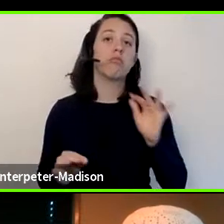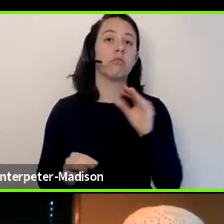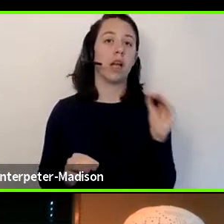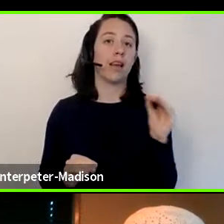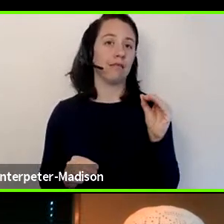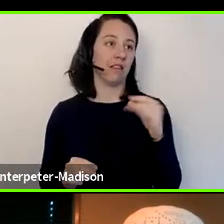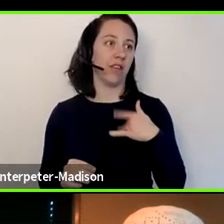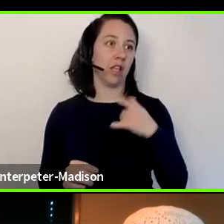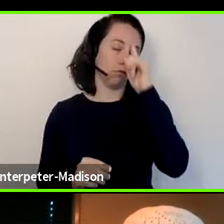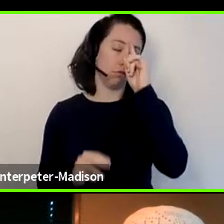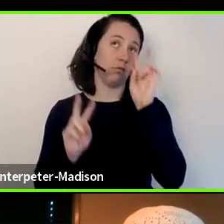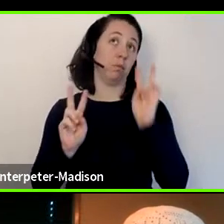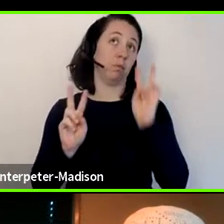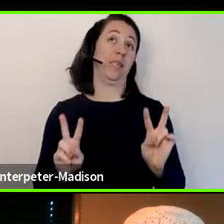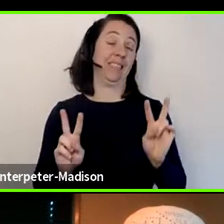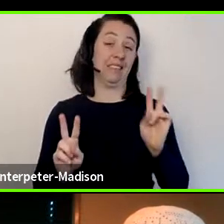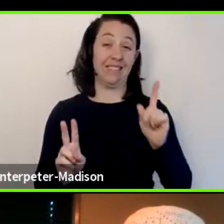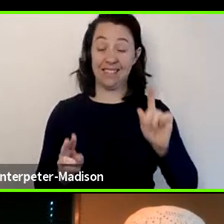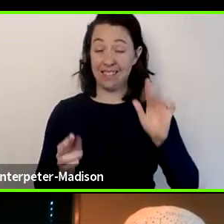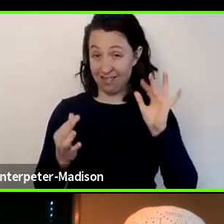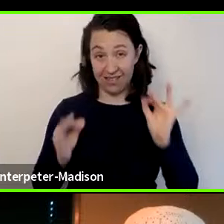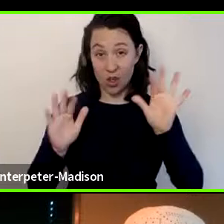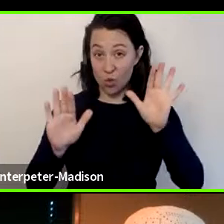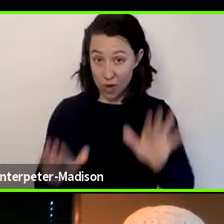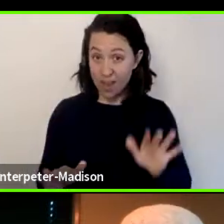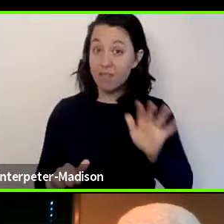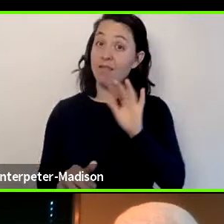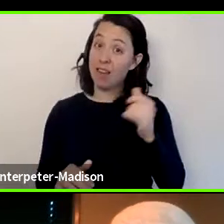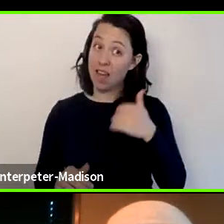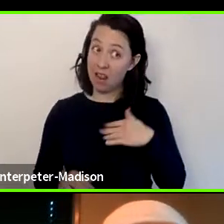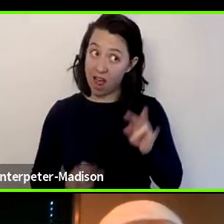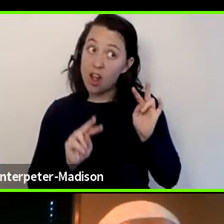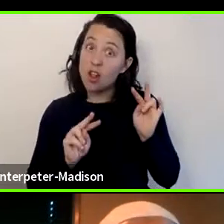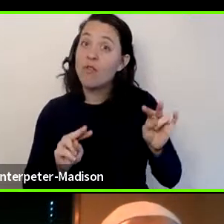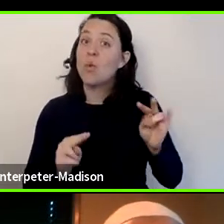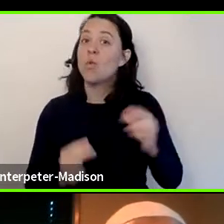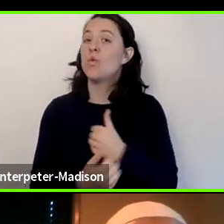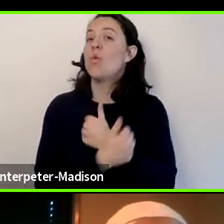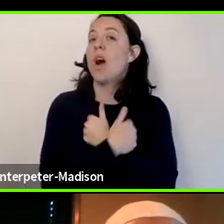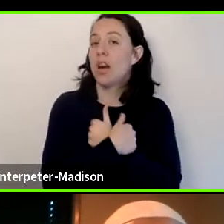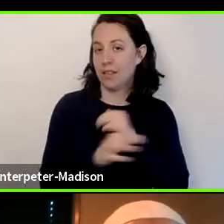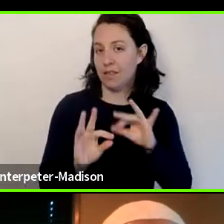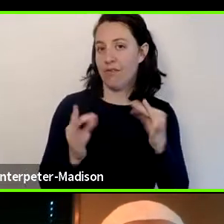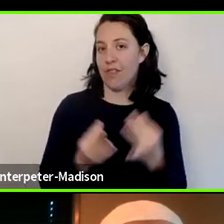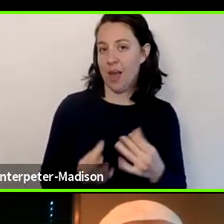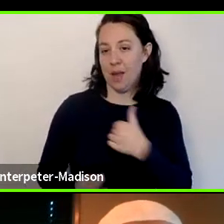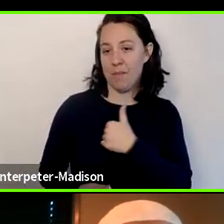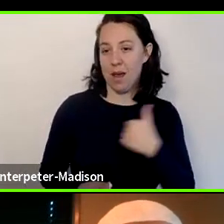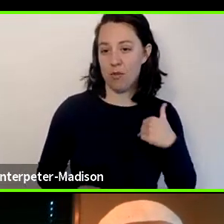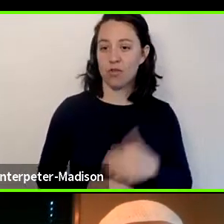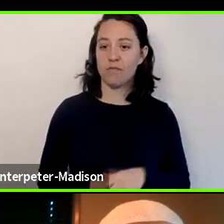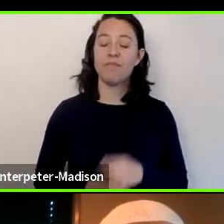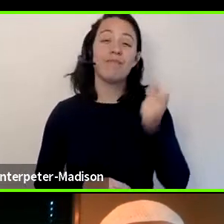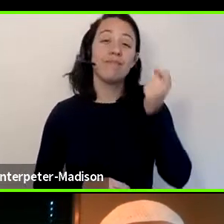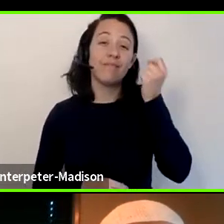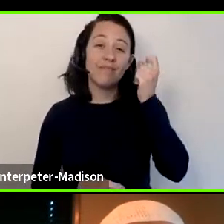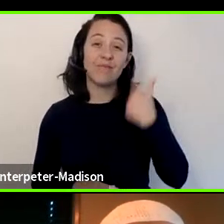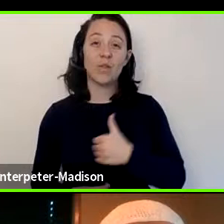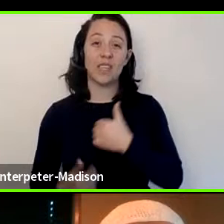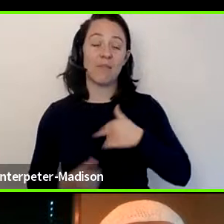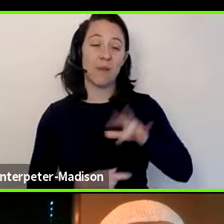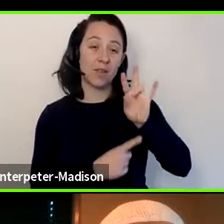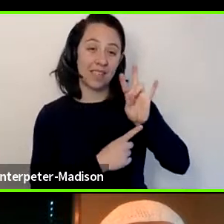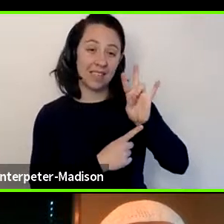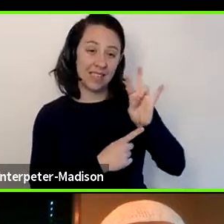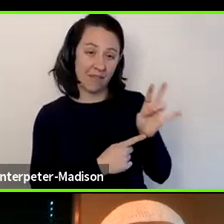And I too look forward to hugging family members. We have approximately 7 minutes left. I'm going to ask panel members